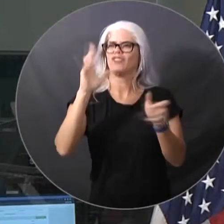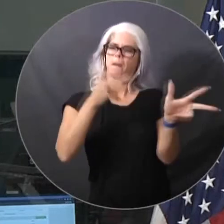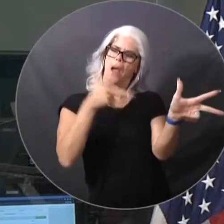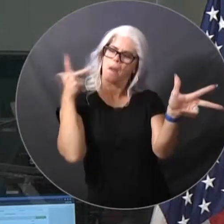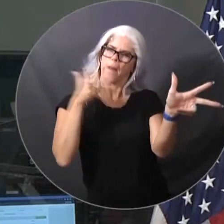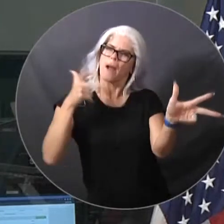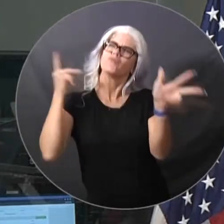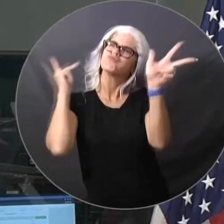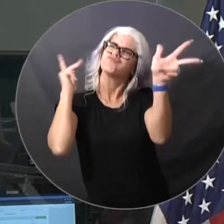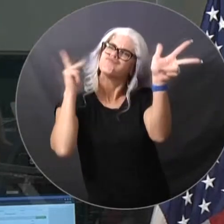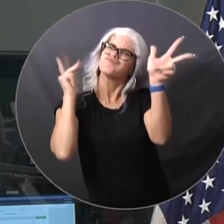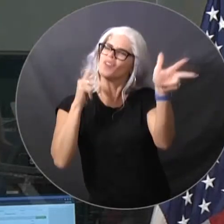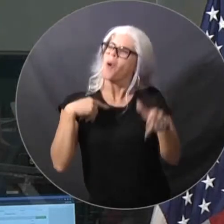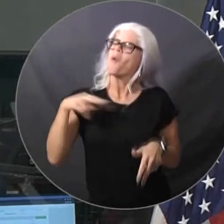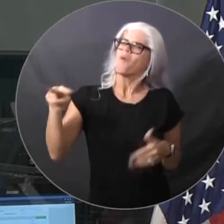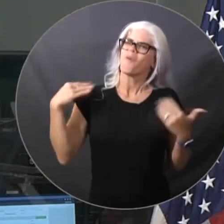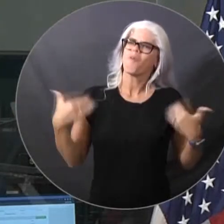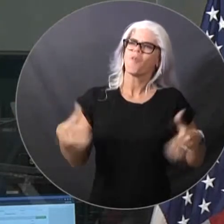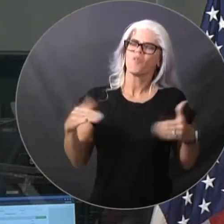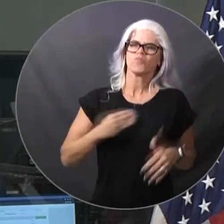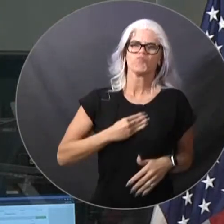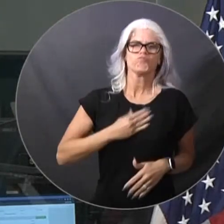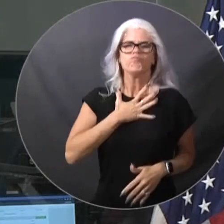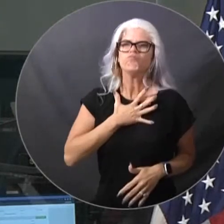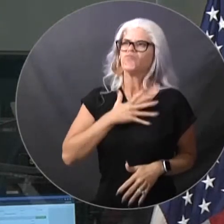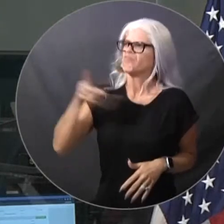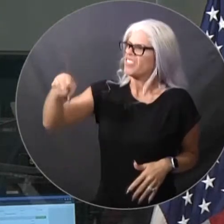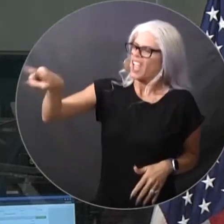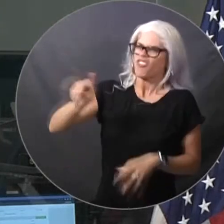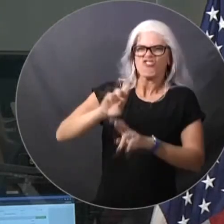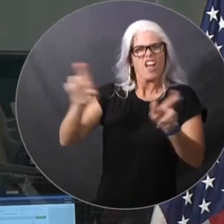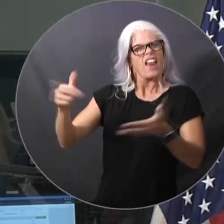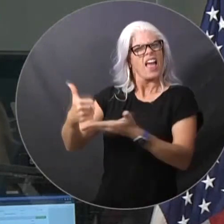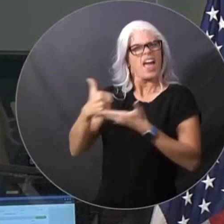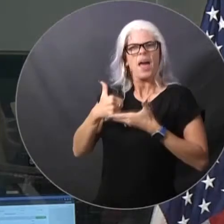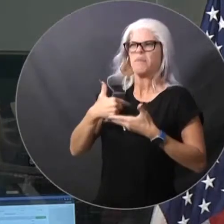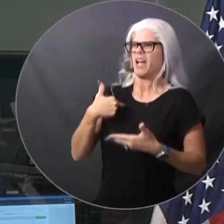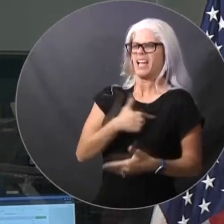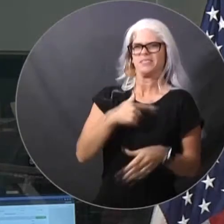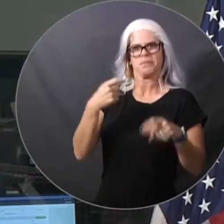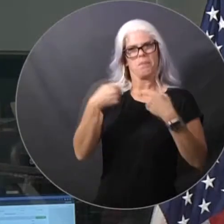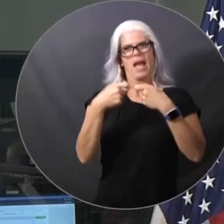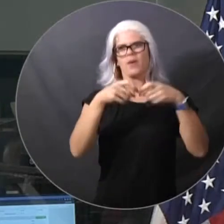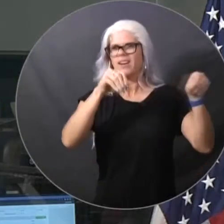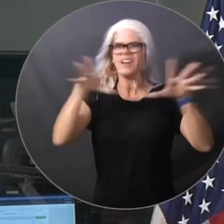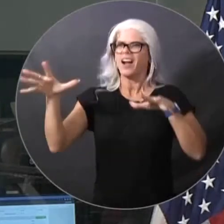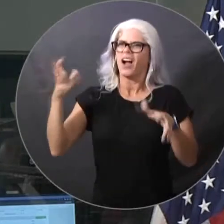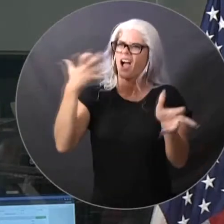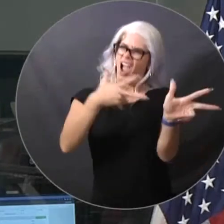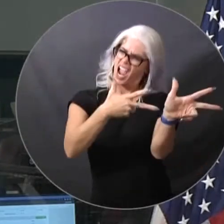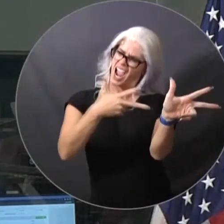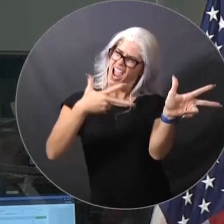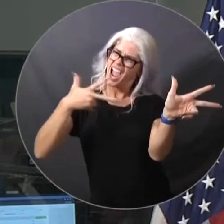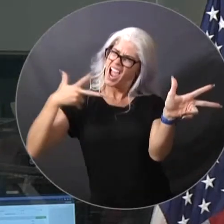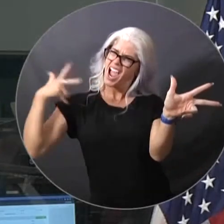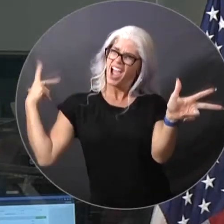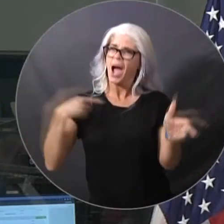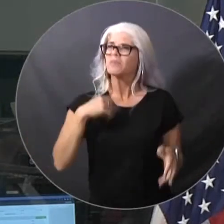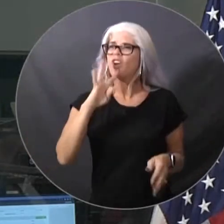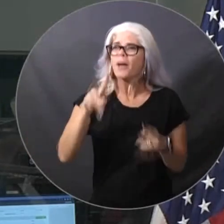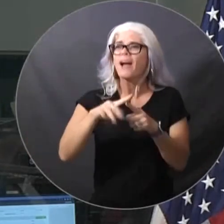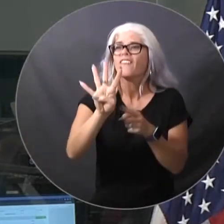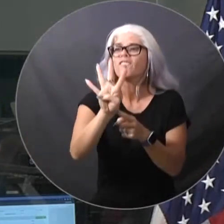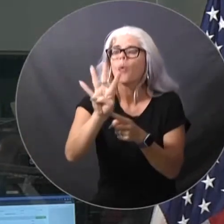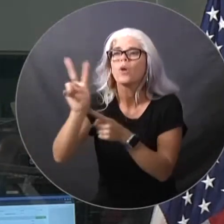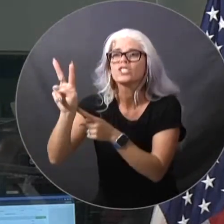folks that are going to help put people's power back on. It was just a procession of them. So we talked about 42,000. I'll bet you after today, there's probably